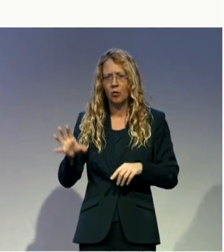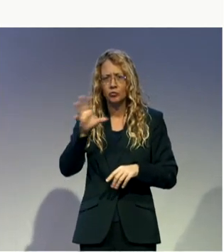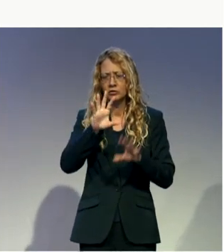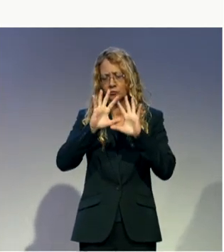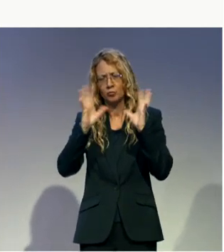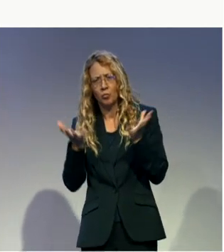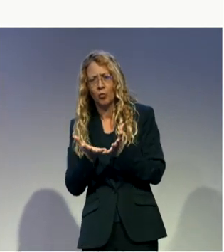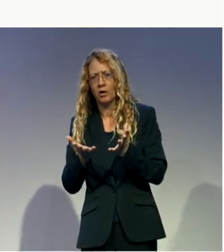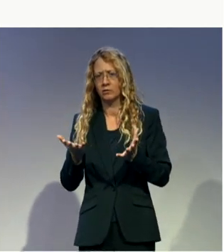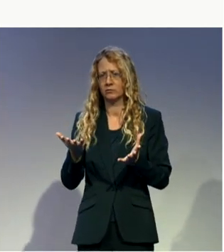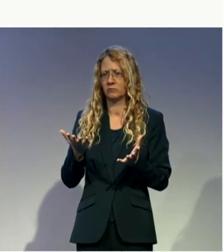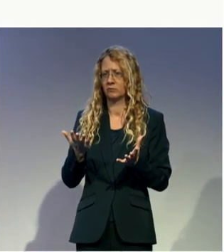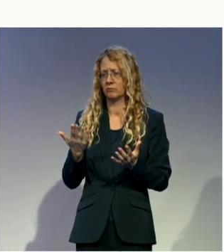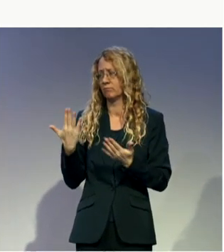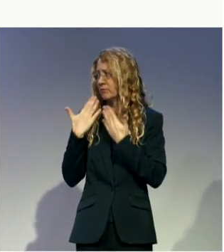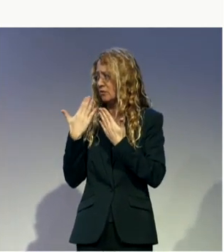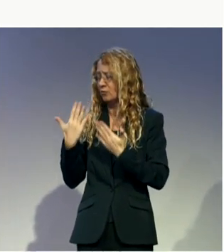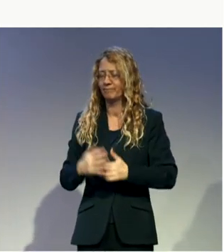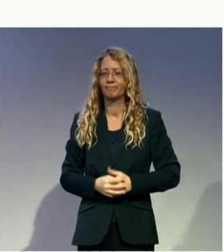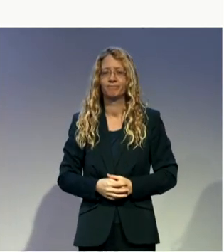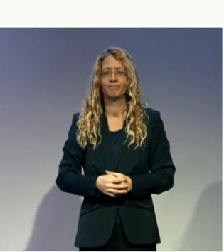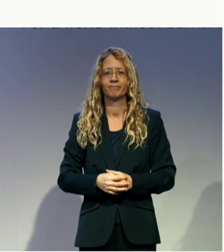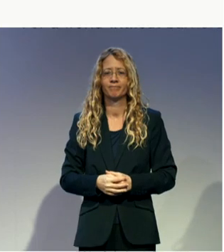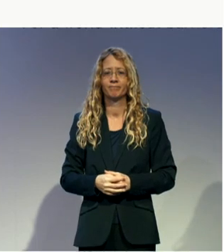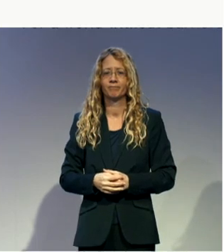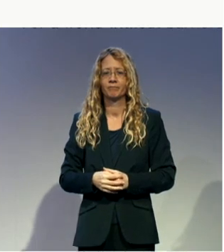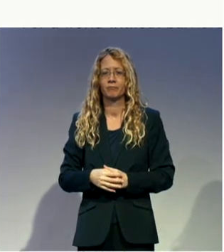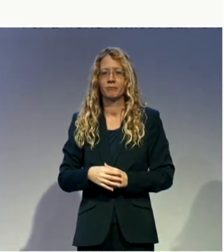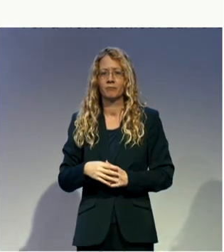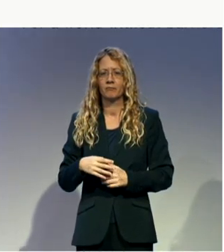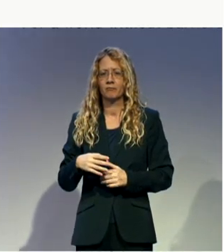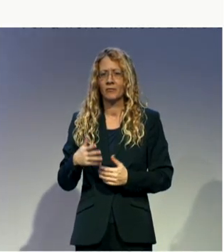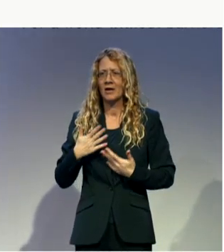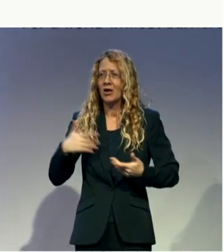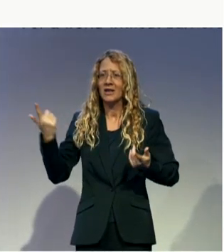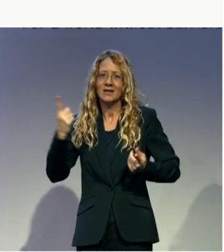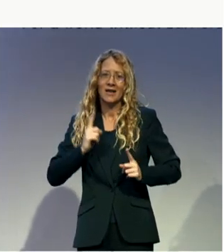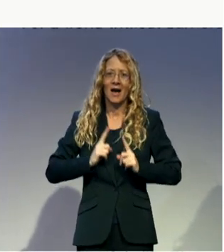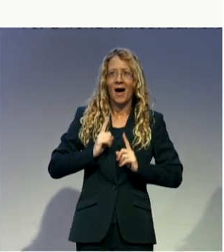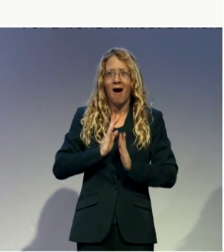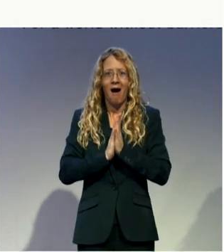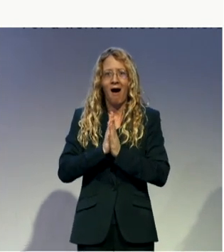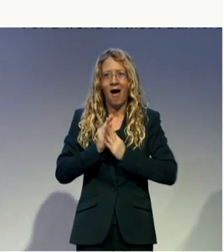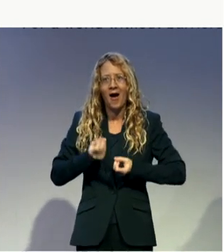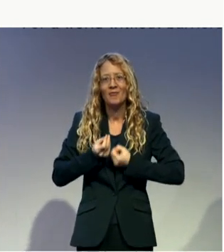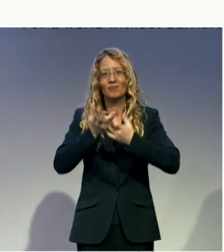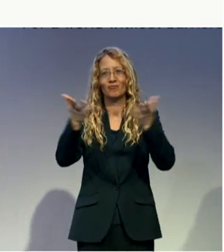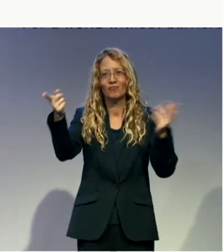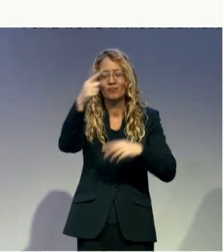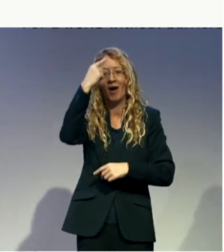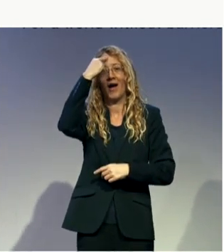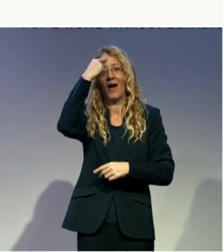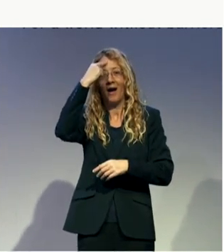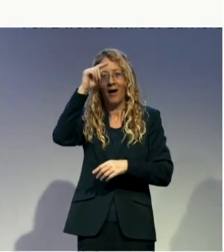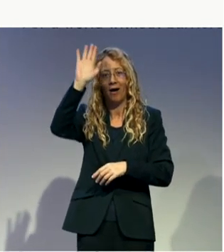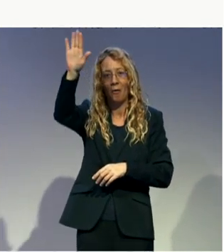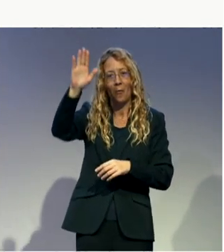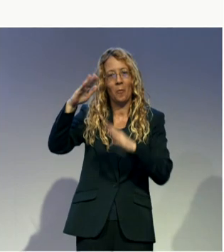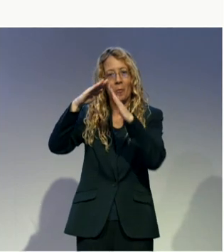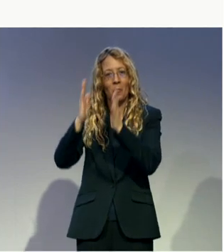I would encourage everyone to, of course, use them, because voting matters, your vote matters,